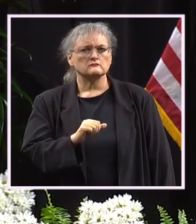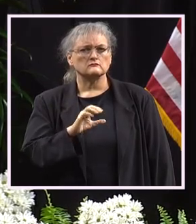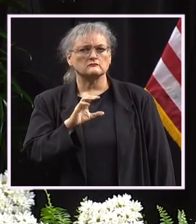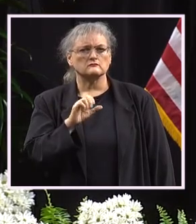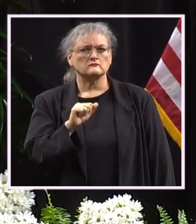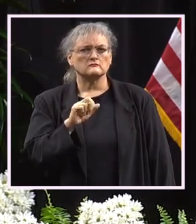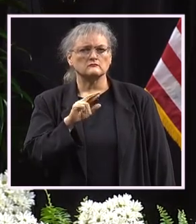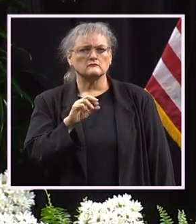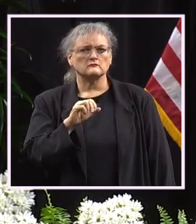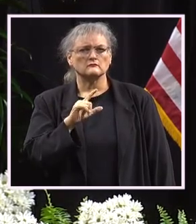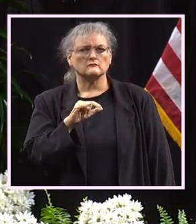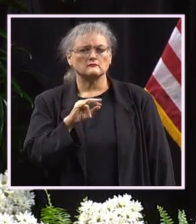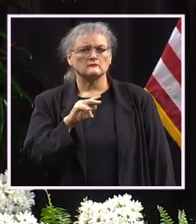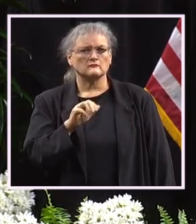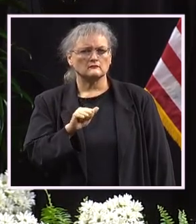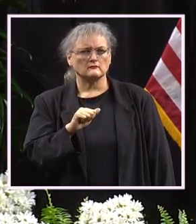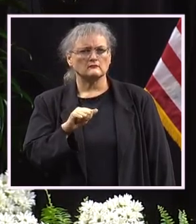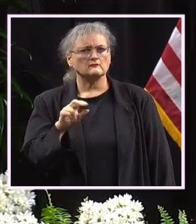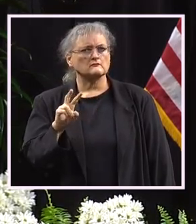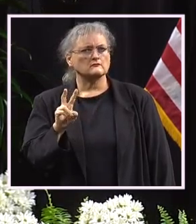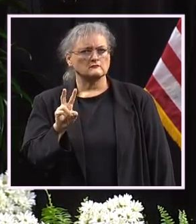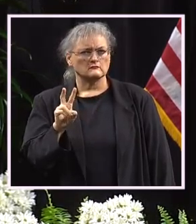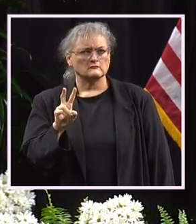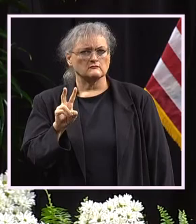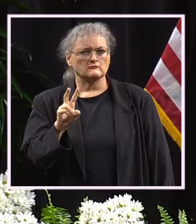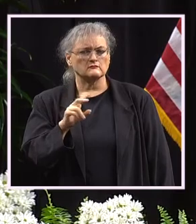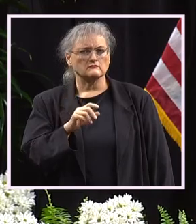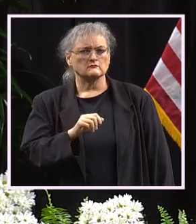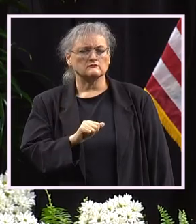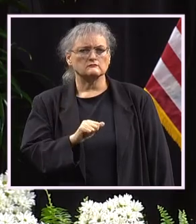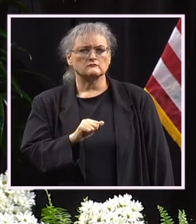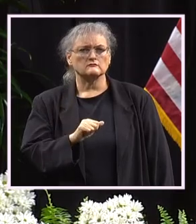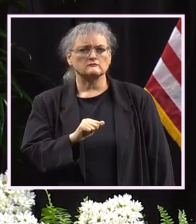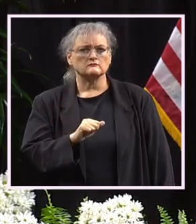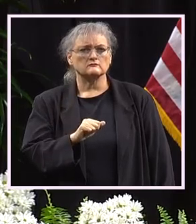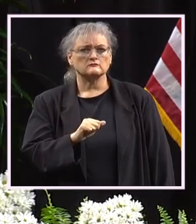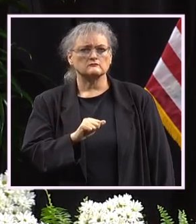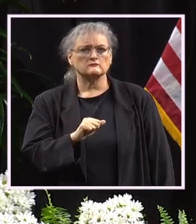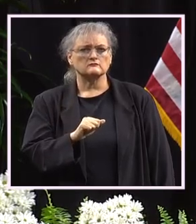Carolina Anaí Velasquez, magna cum laude.